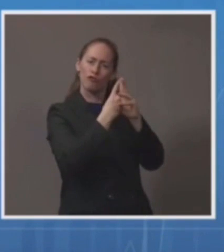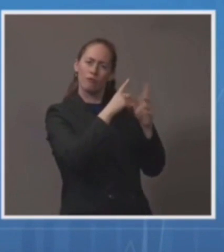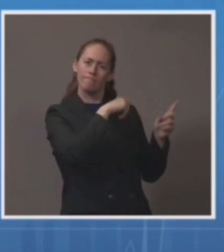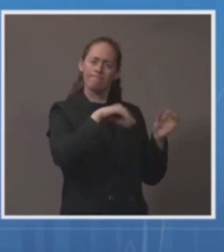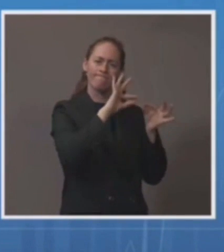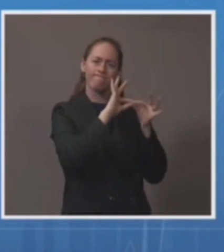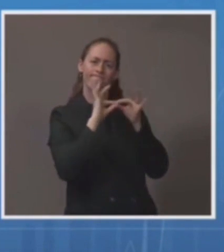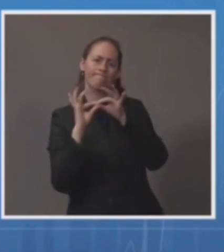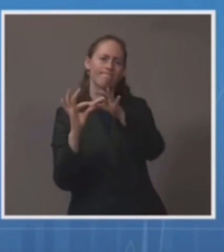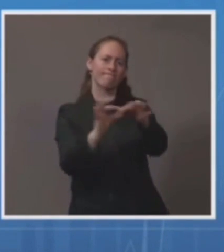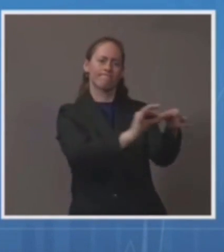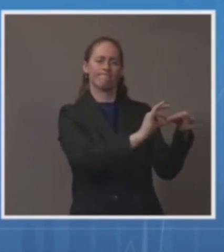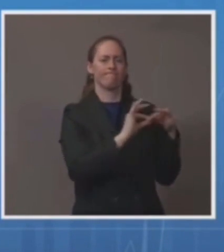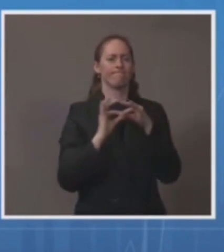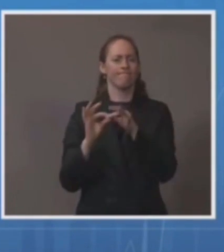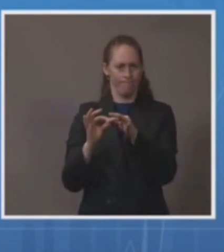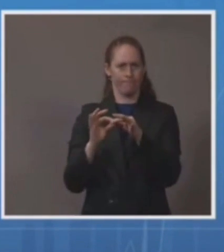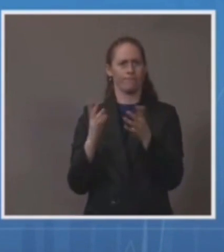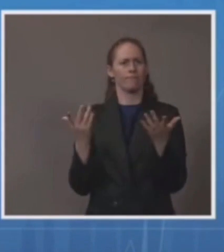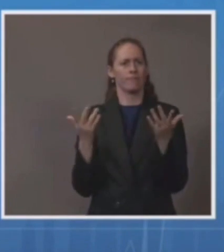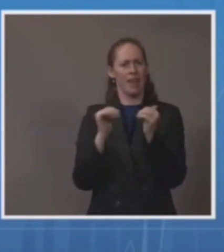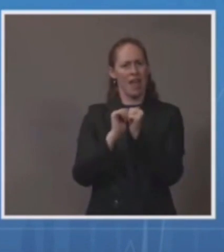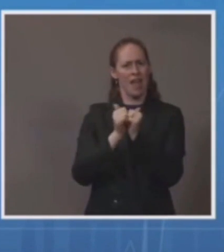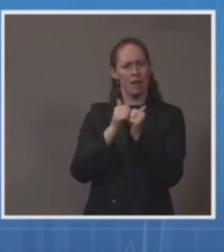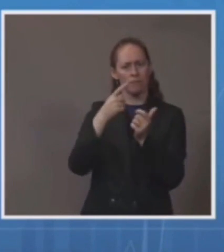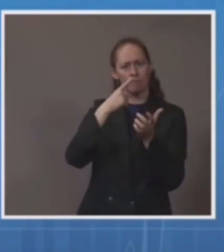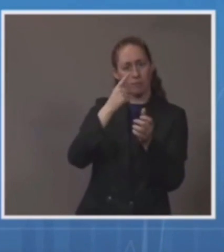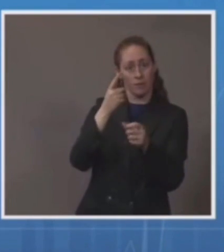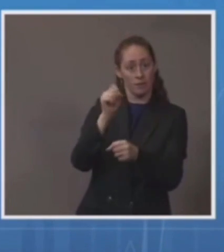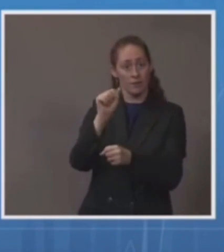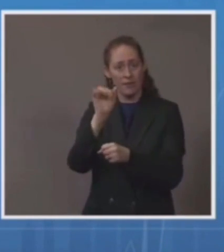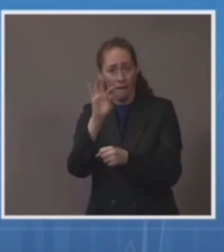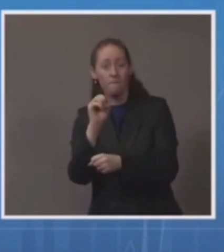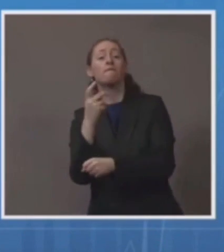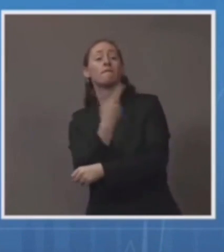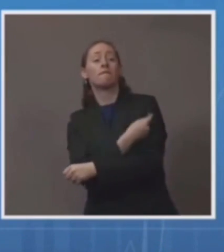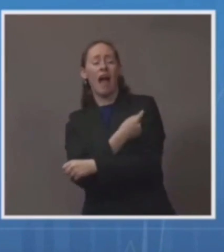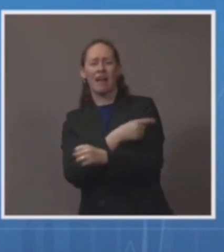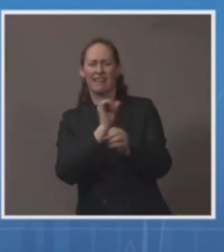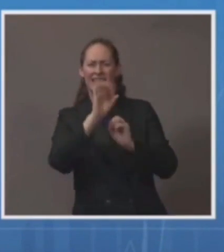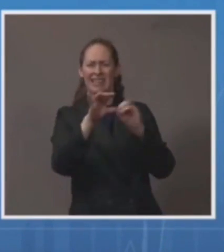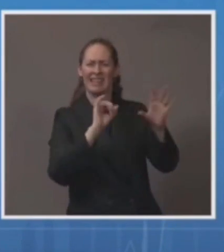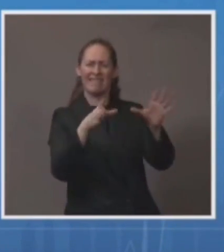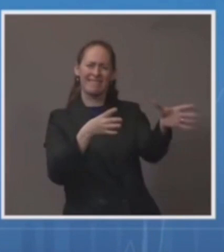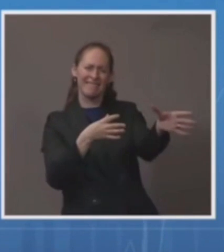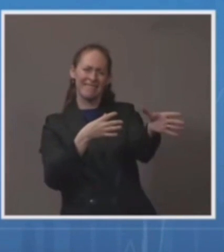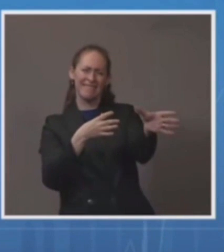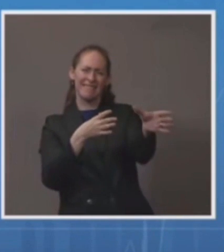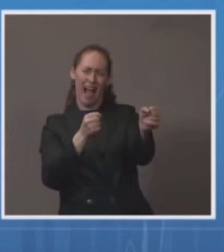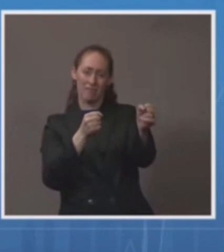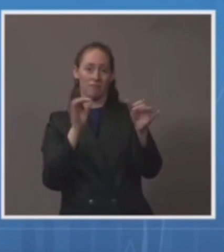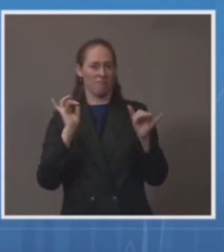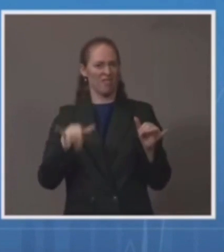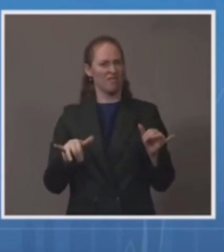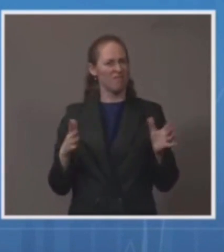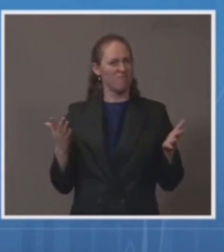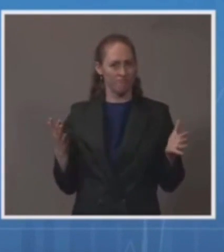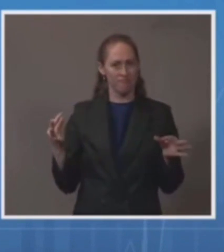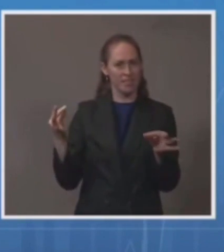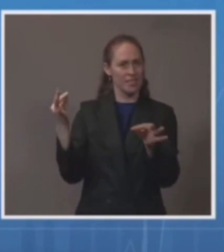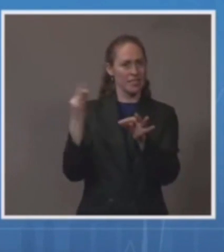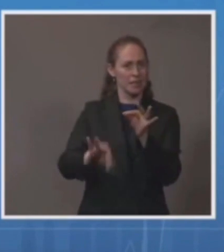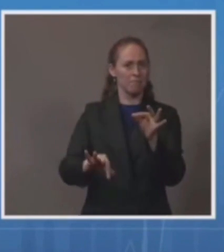vaccines to as many people as fast as possible. It's as simple as that. We want to save lives and